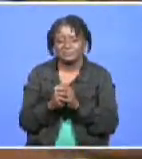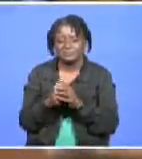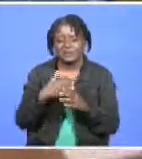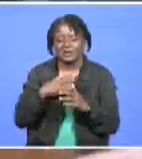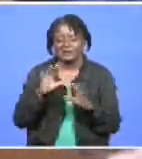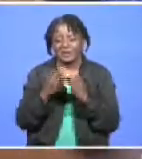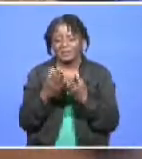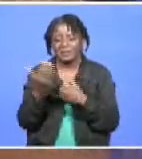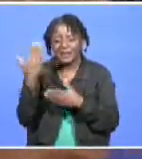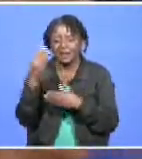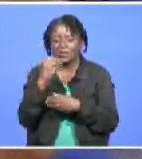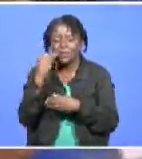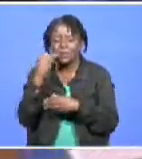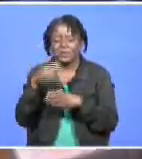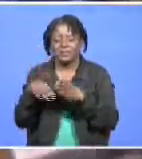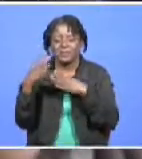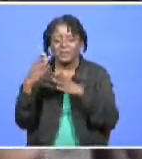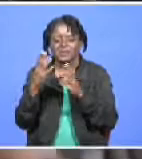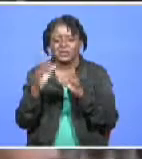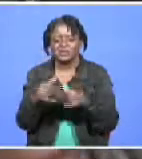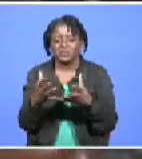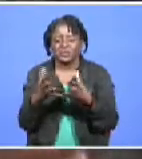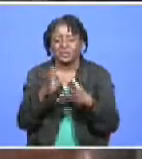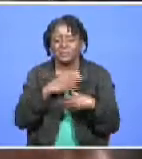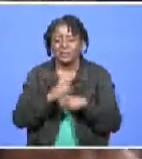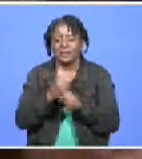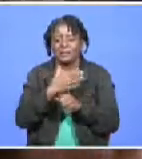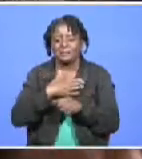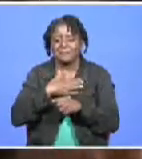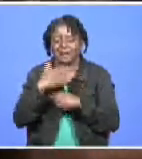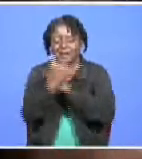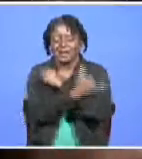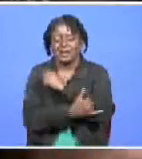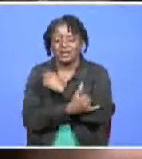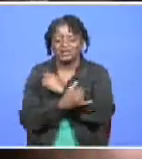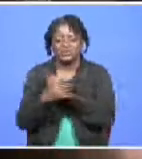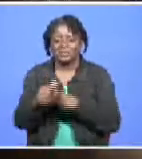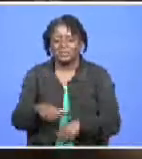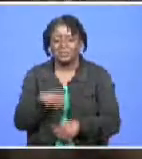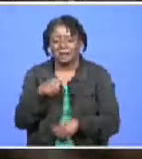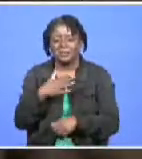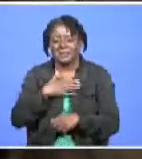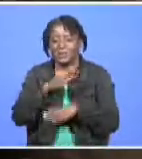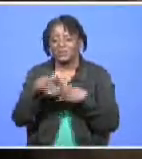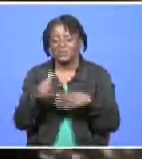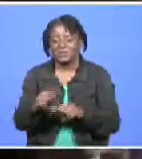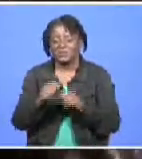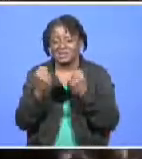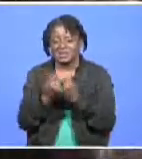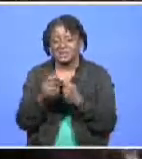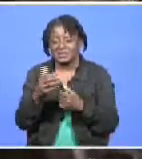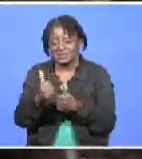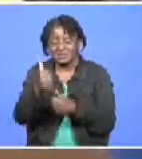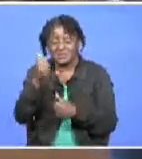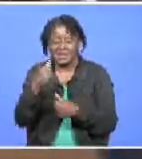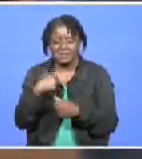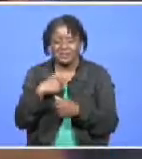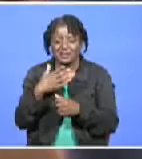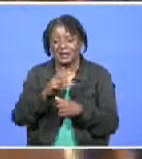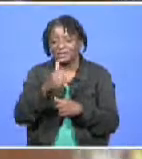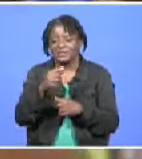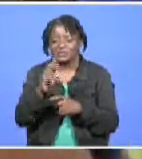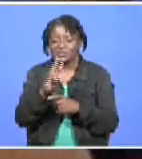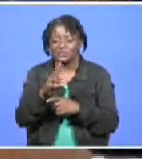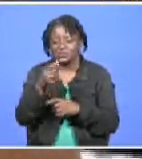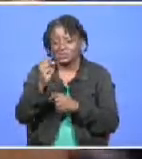in the Bahamas. You know, I just want to make my country proud. And my whole team that's behind me, my other 2 seniors, you know, John cramped out, but he was